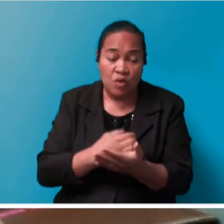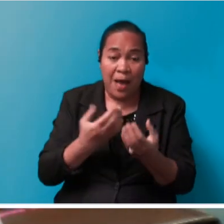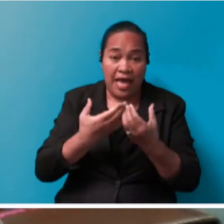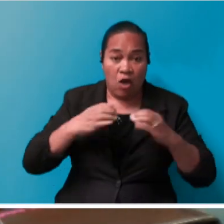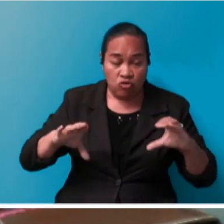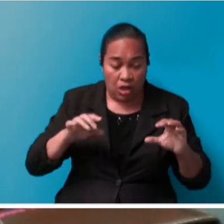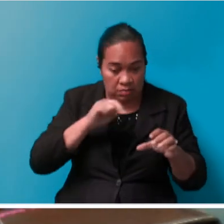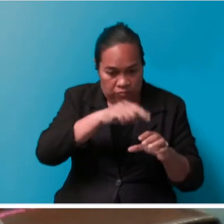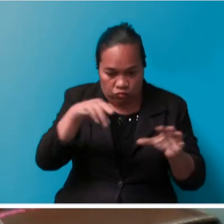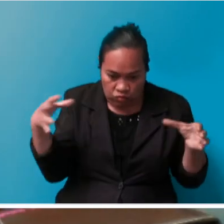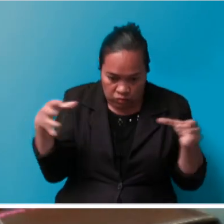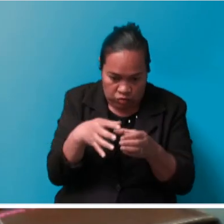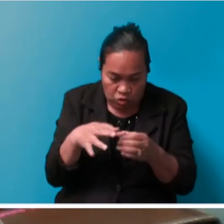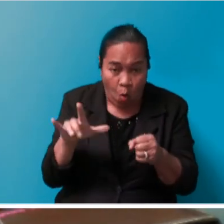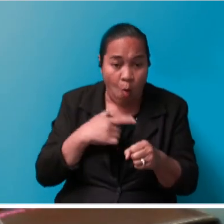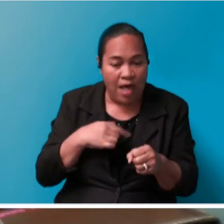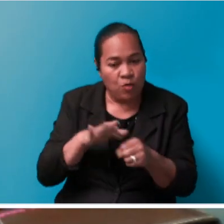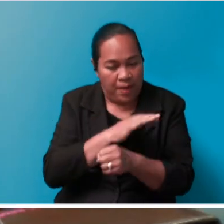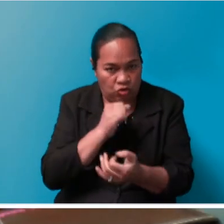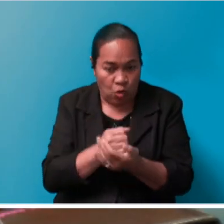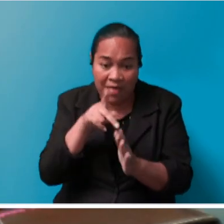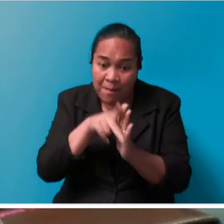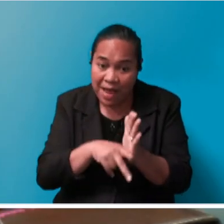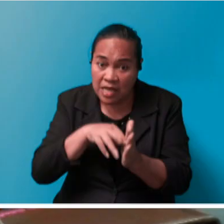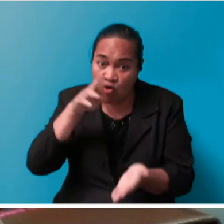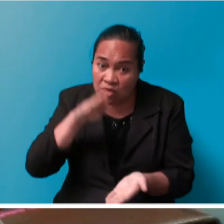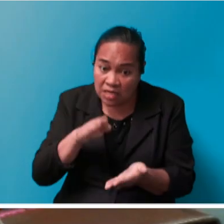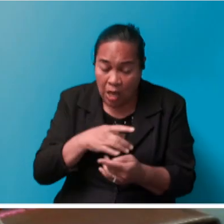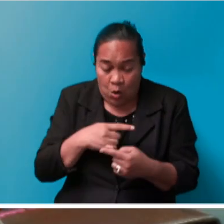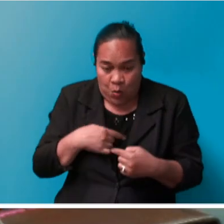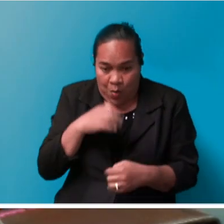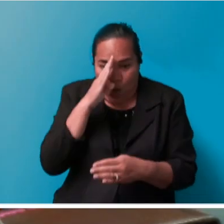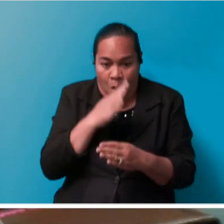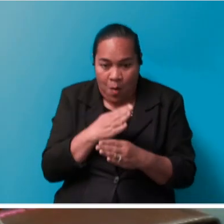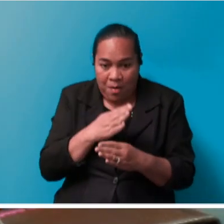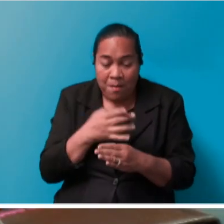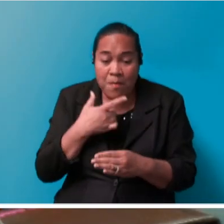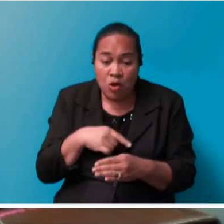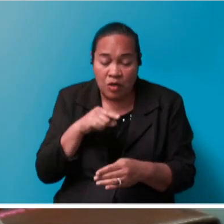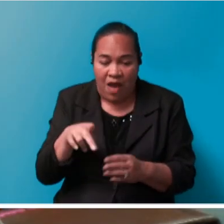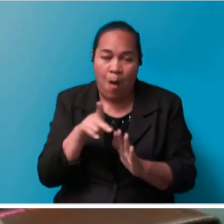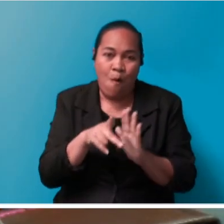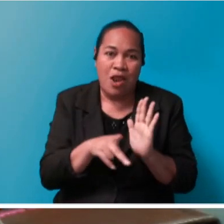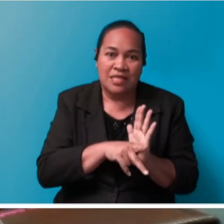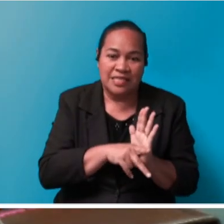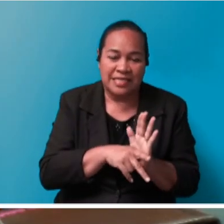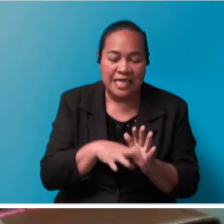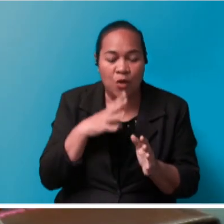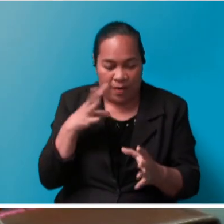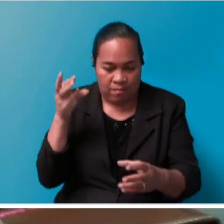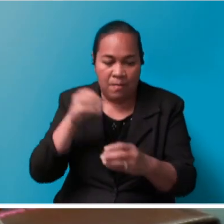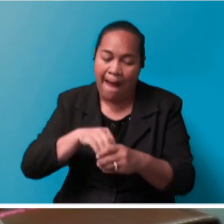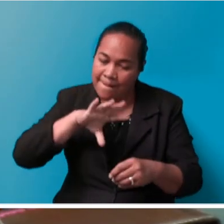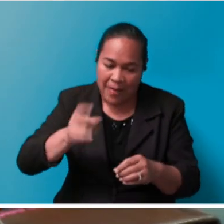the price reduction that we anticipated as a result of our policies are actually being